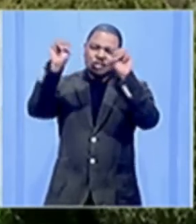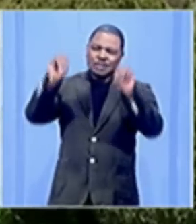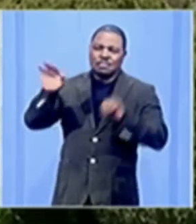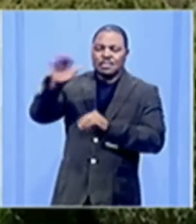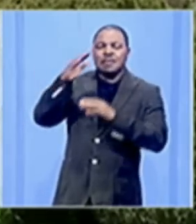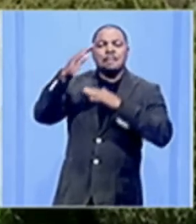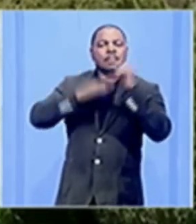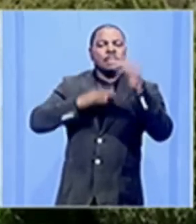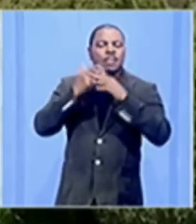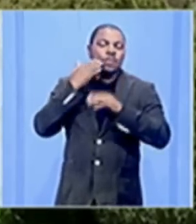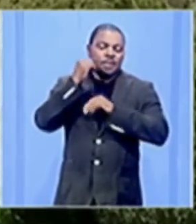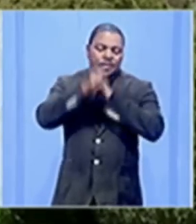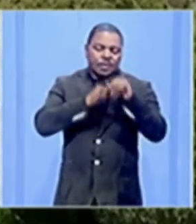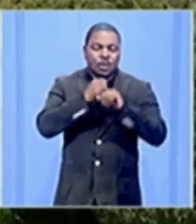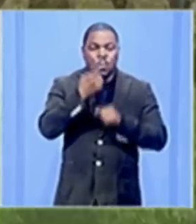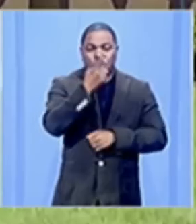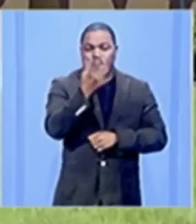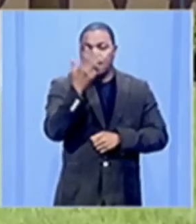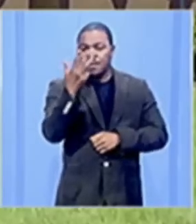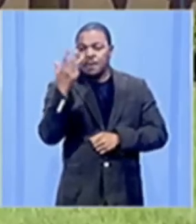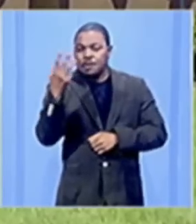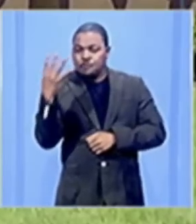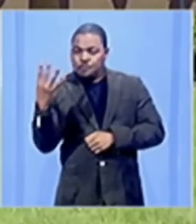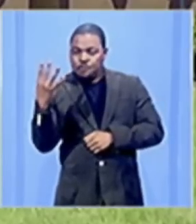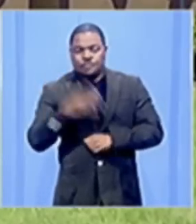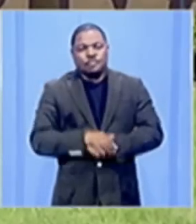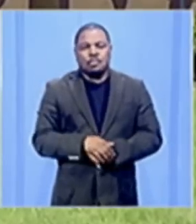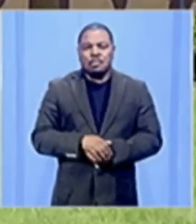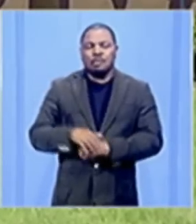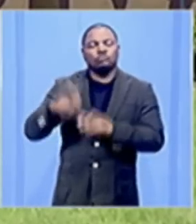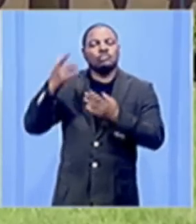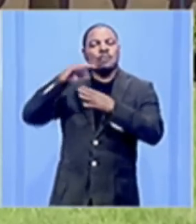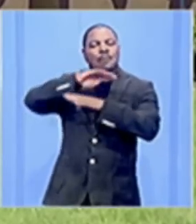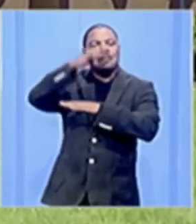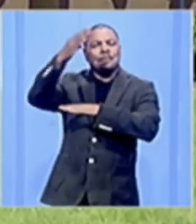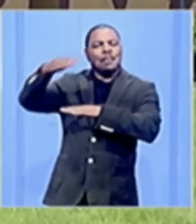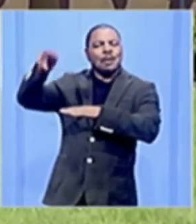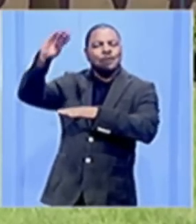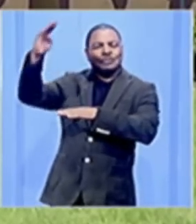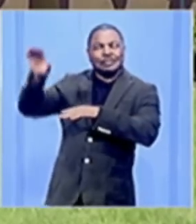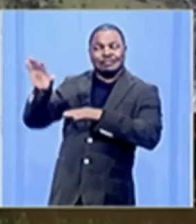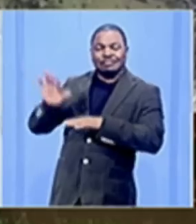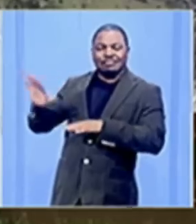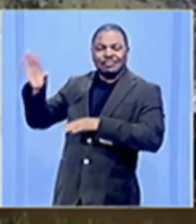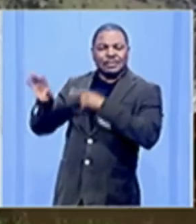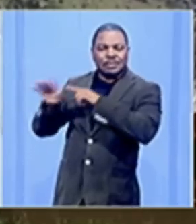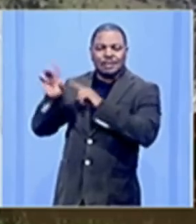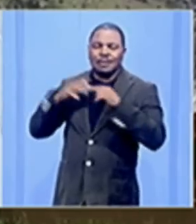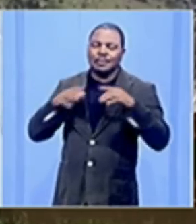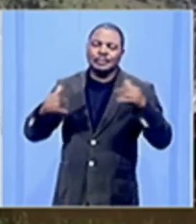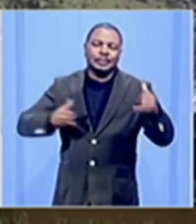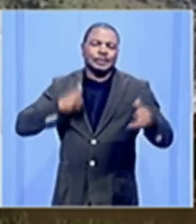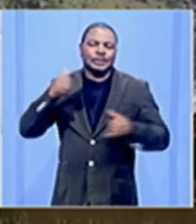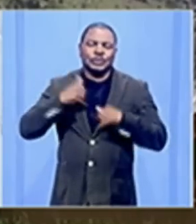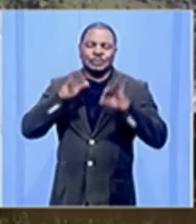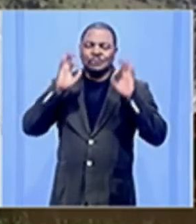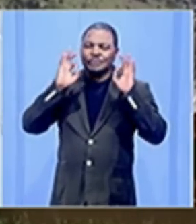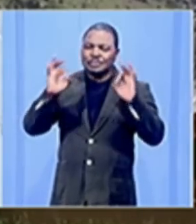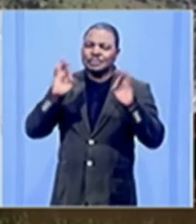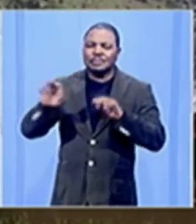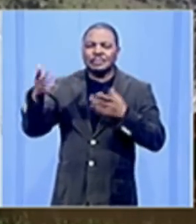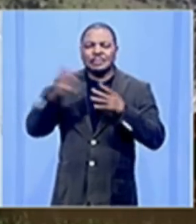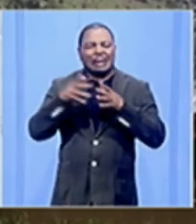ka 1994 mo tikologong e ntle ya Dithaba mme ke lefelo le le ntle la boitapoloso le le kgakala